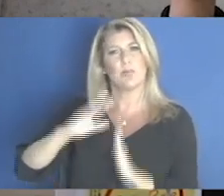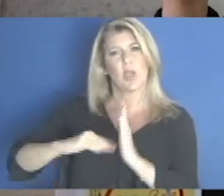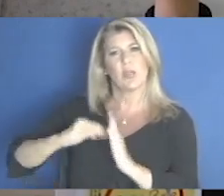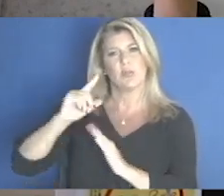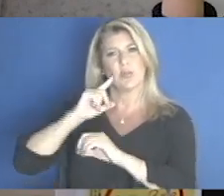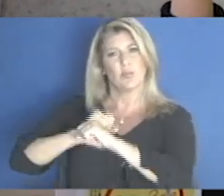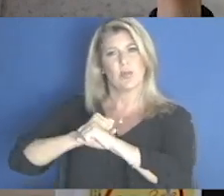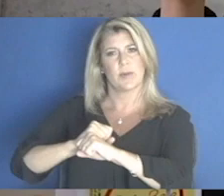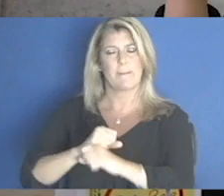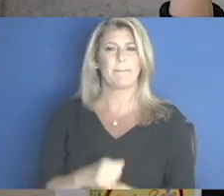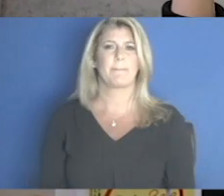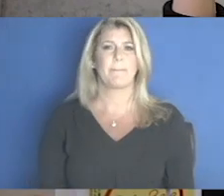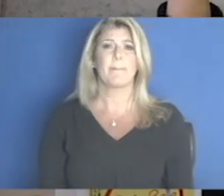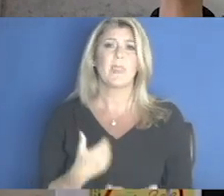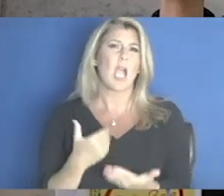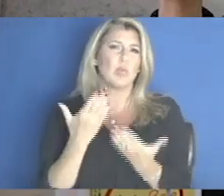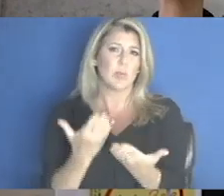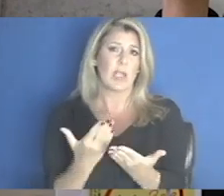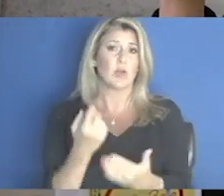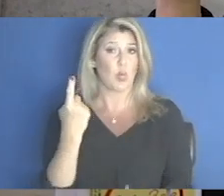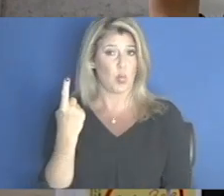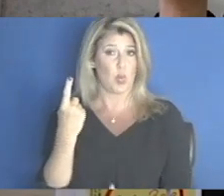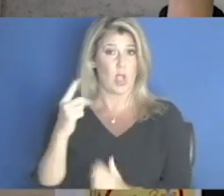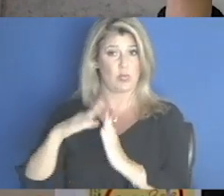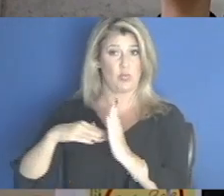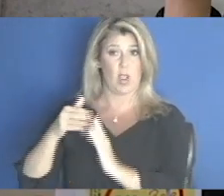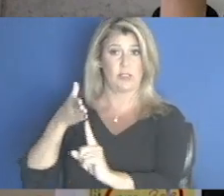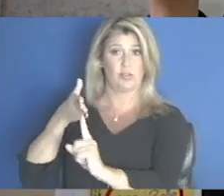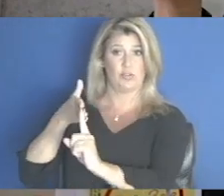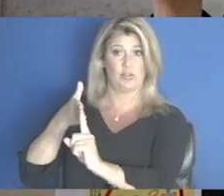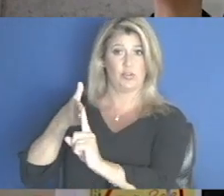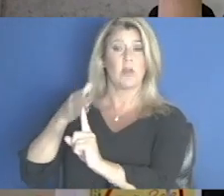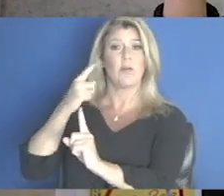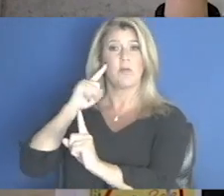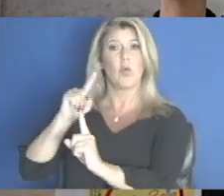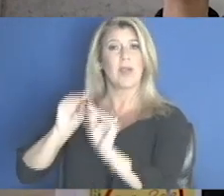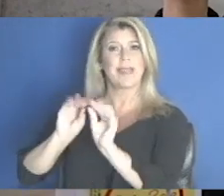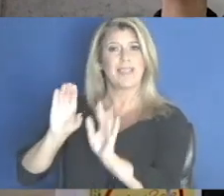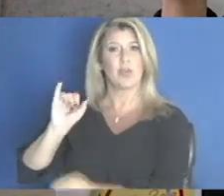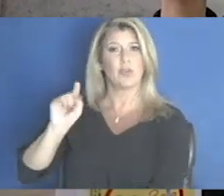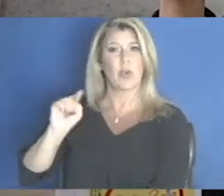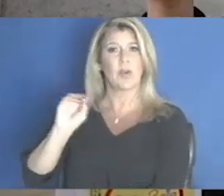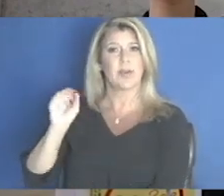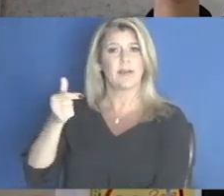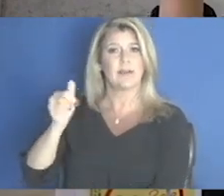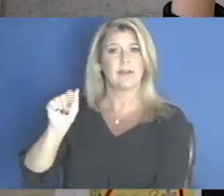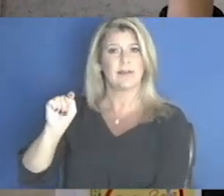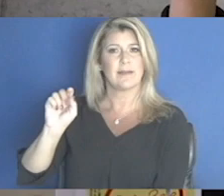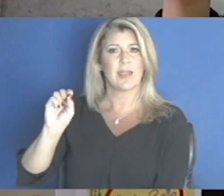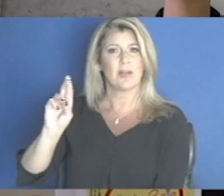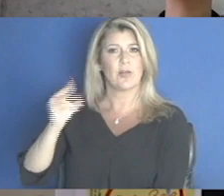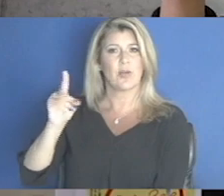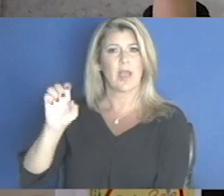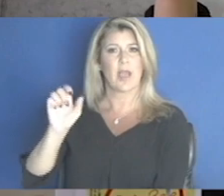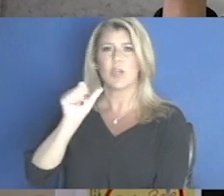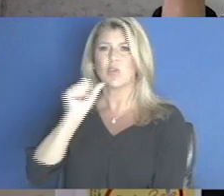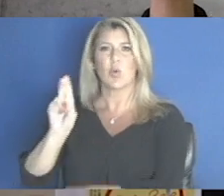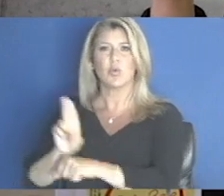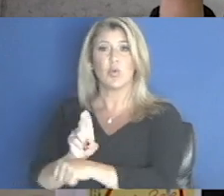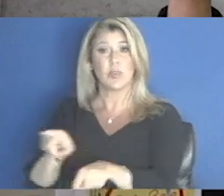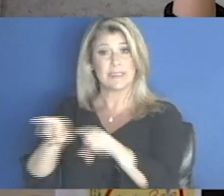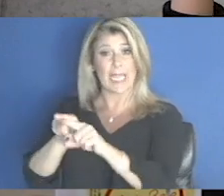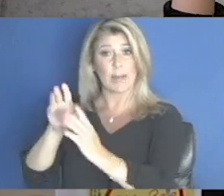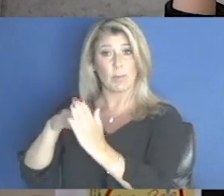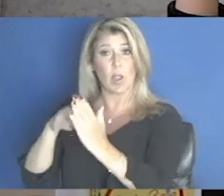I recommend to have one brush just for clear coats and gator hide. Do not use the